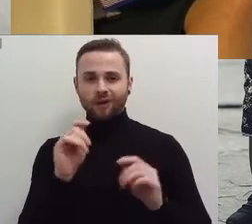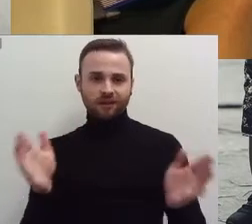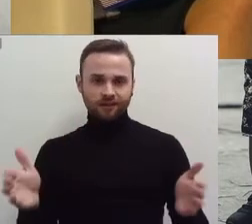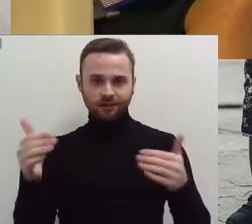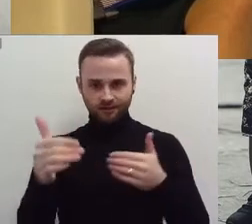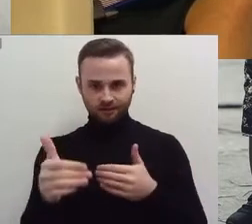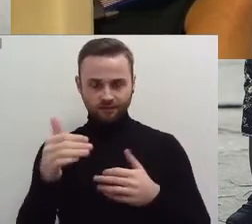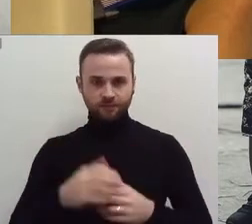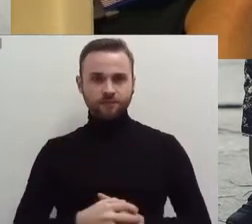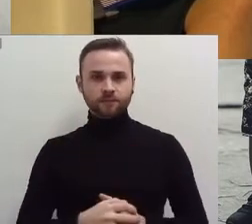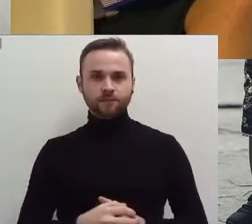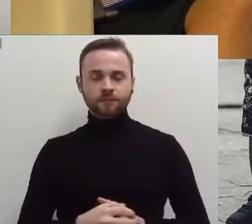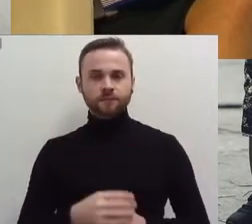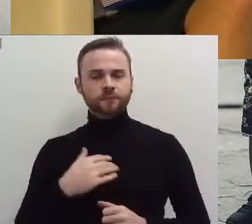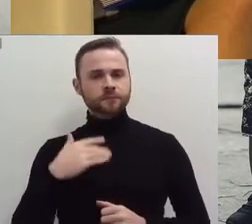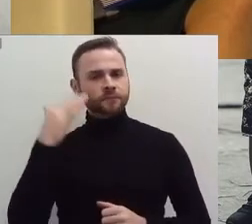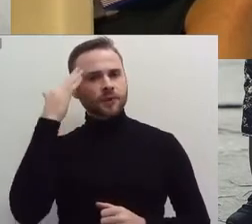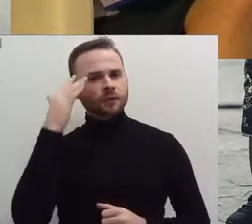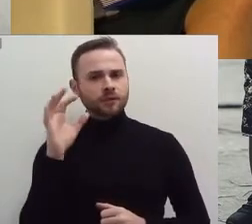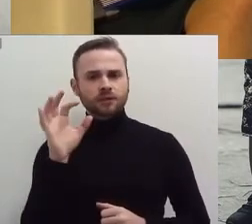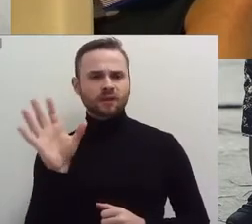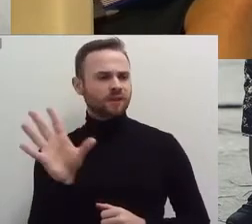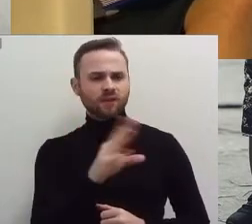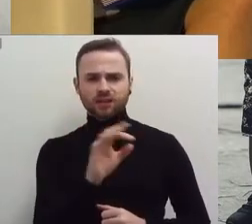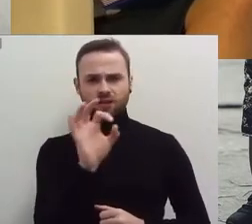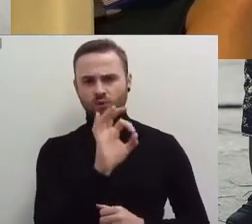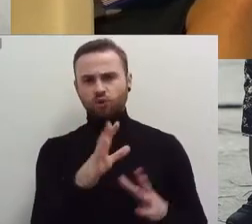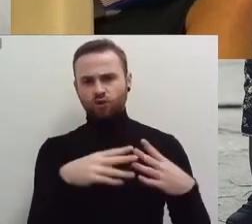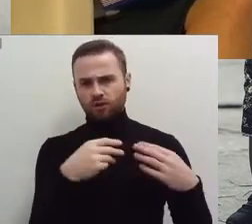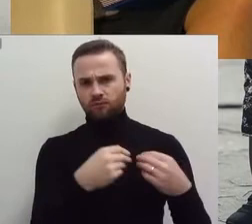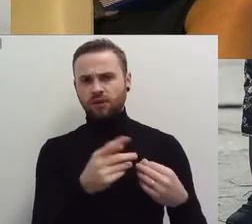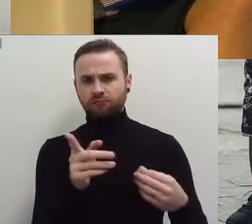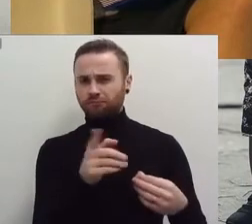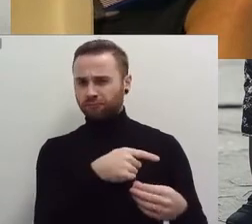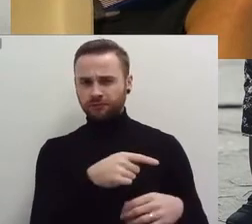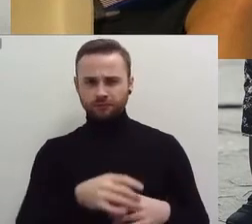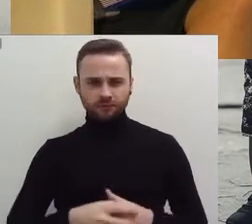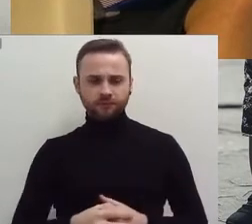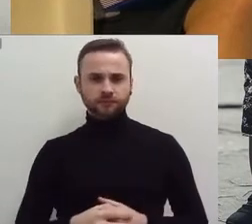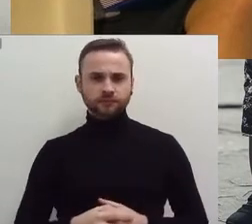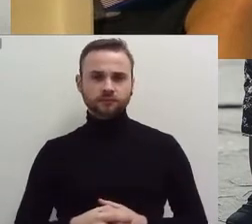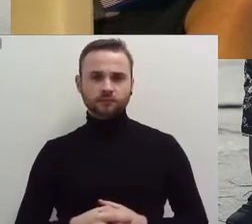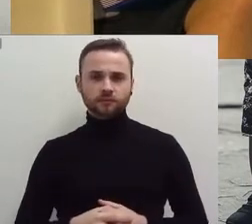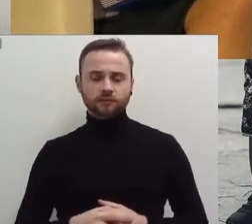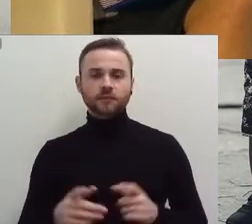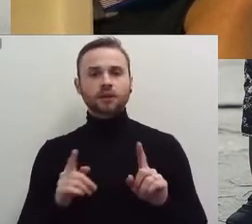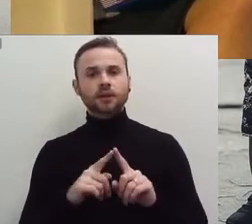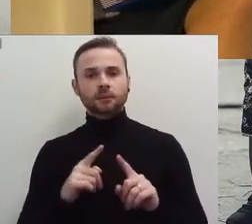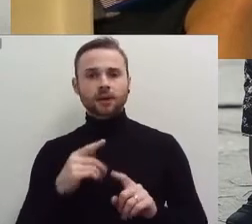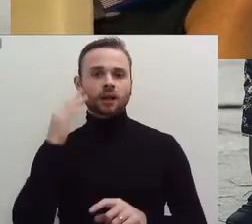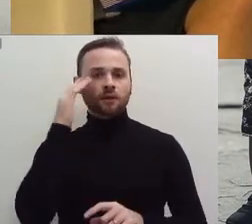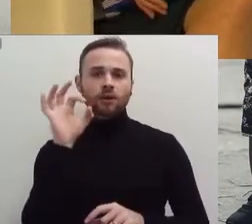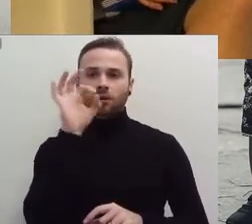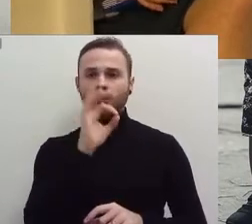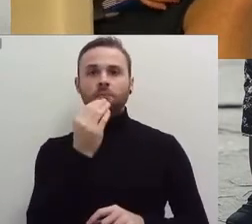them a recipe for the snacks that we can make, that they can make together, and there's all supplies